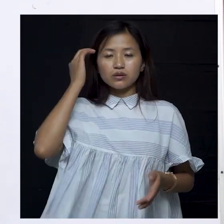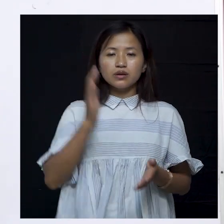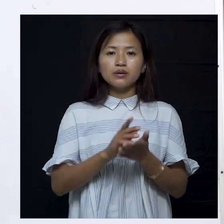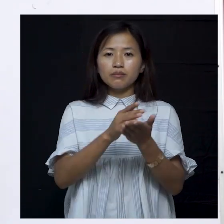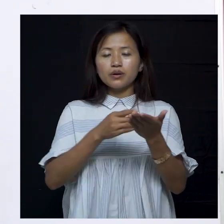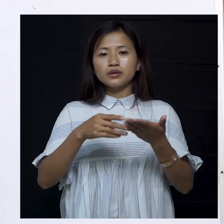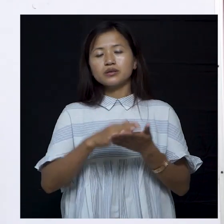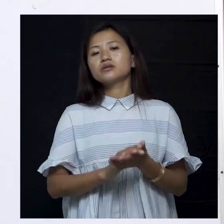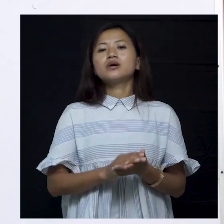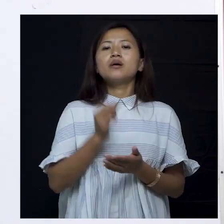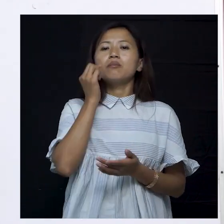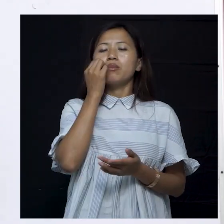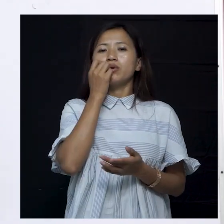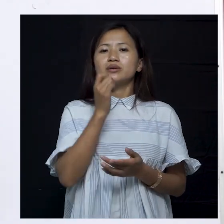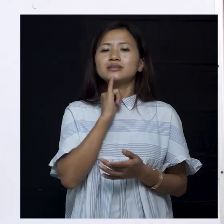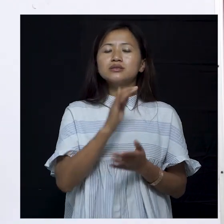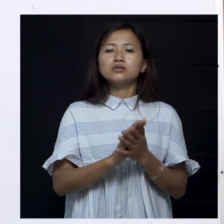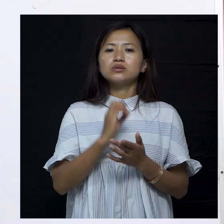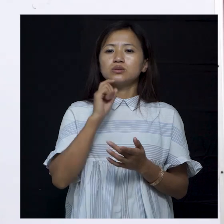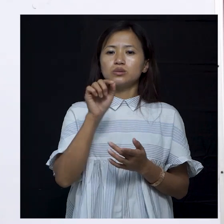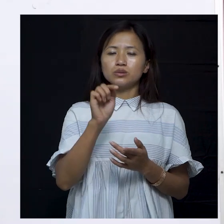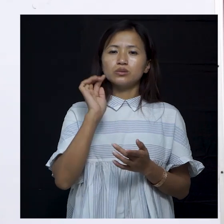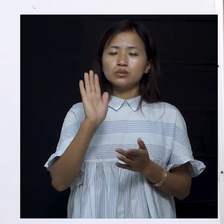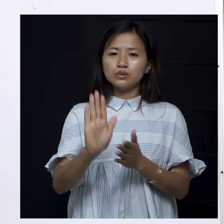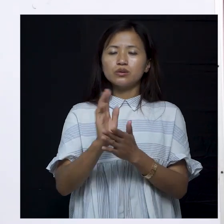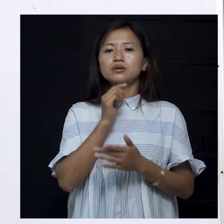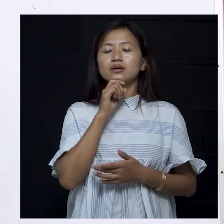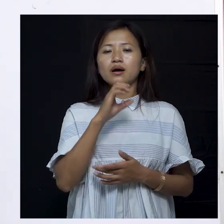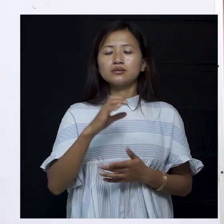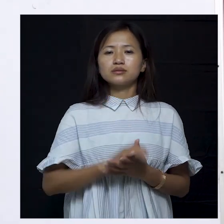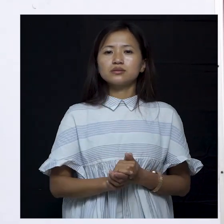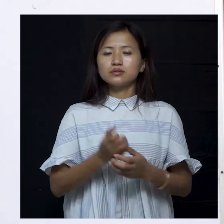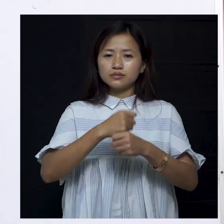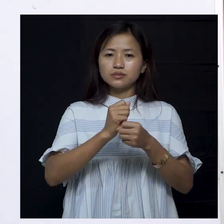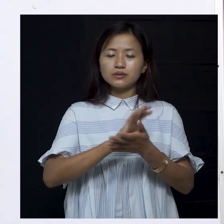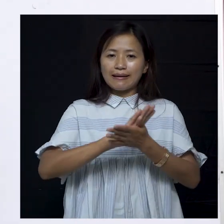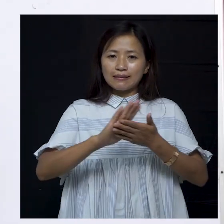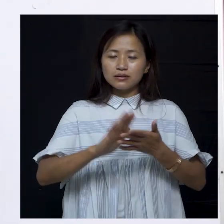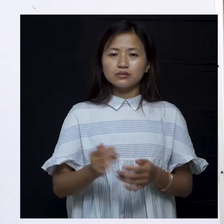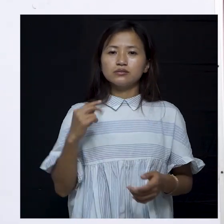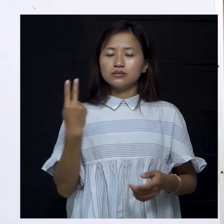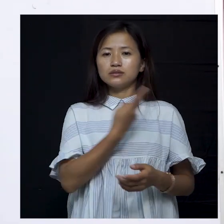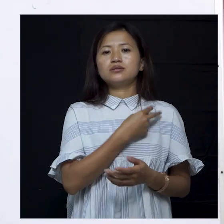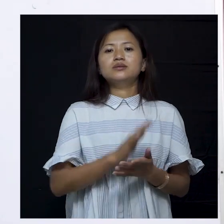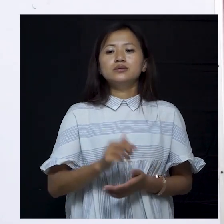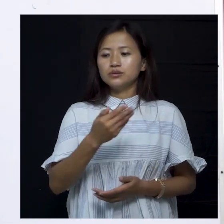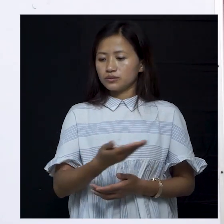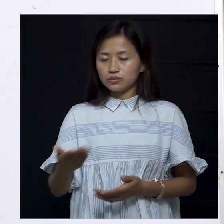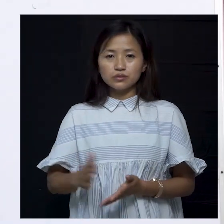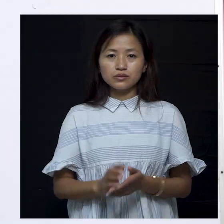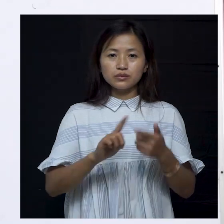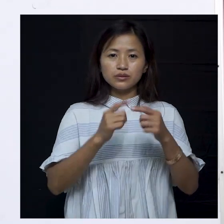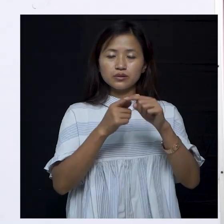boy is your cousin, but you have given an extra information which has made it clearer to us, right? And so those